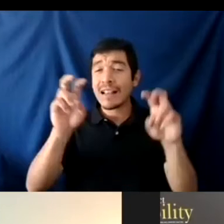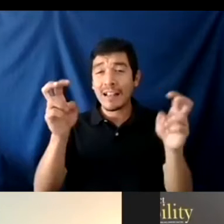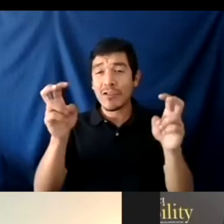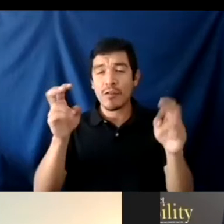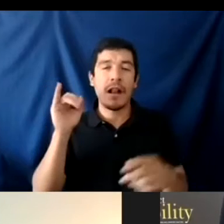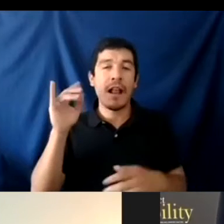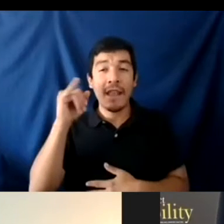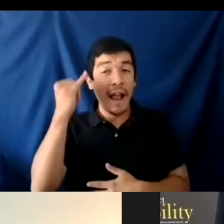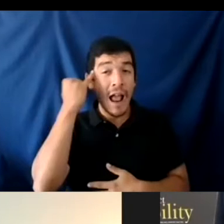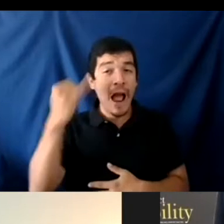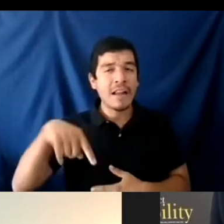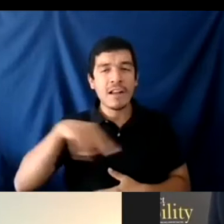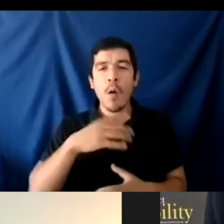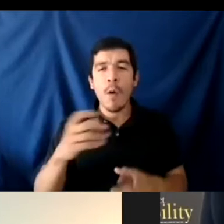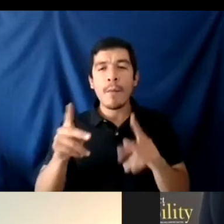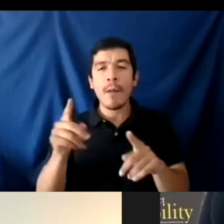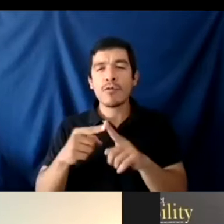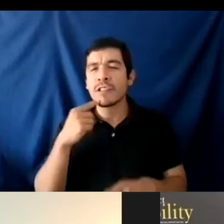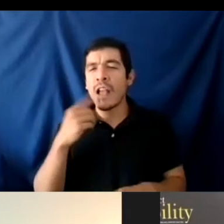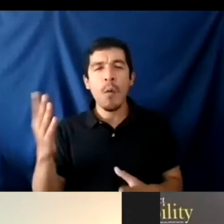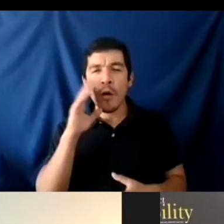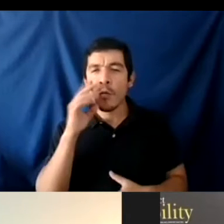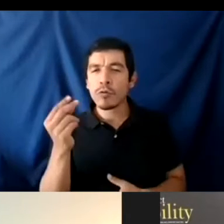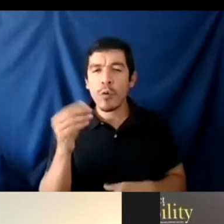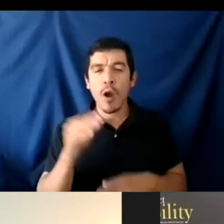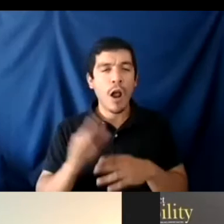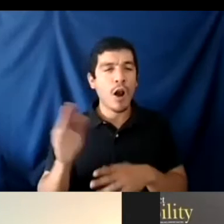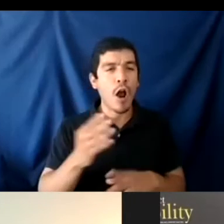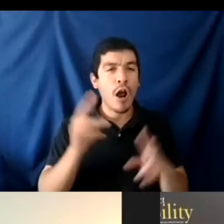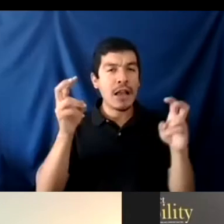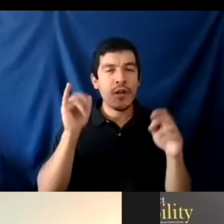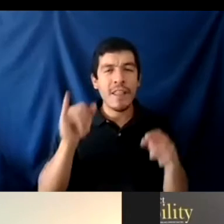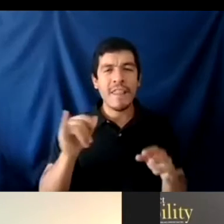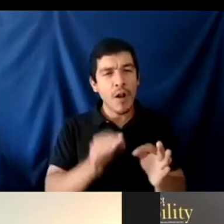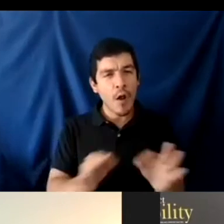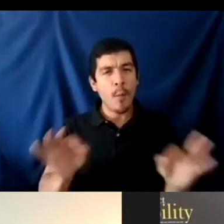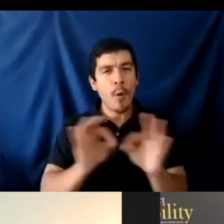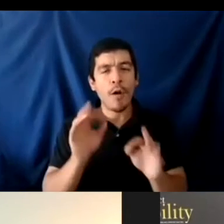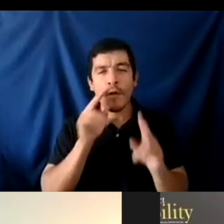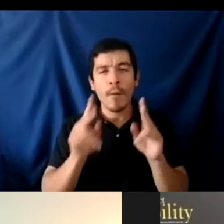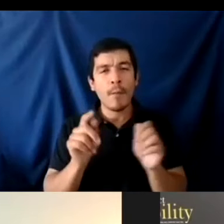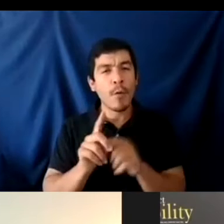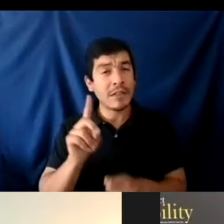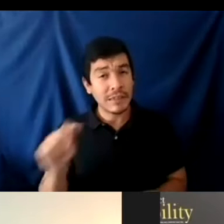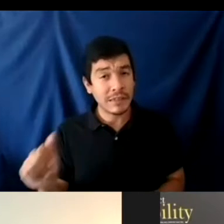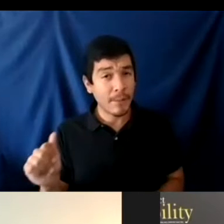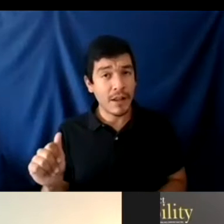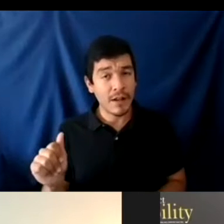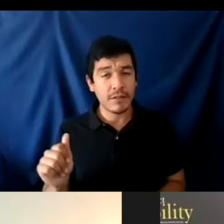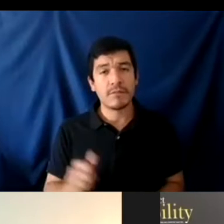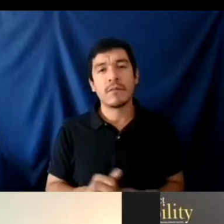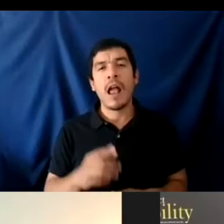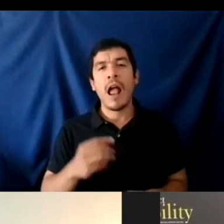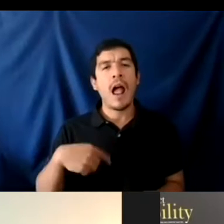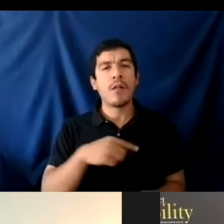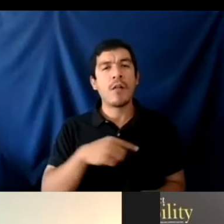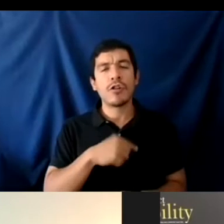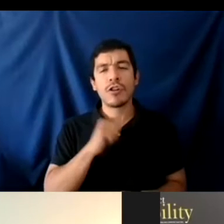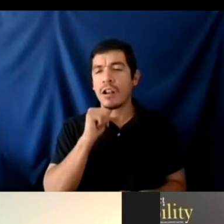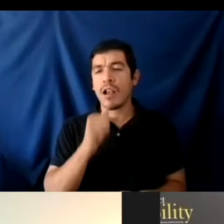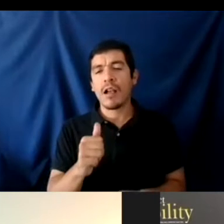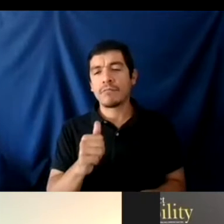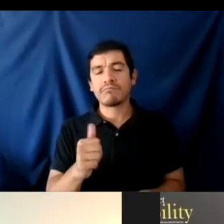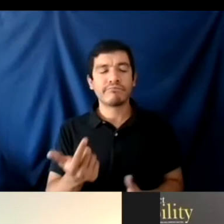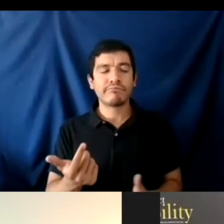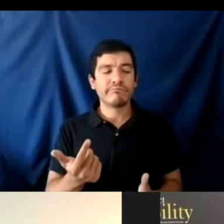we want candidates to at least say what they're going to do on issues that matter to people with disabilities. And we're not, in that